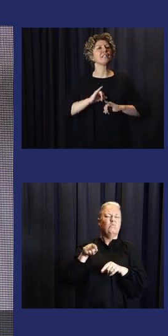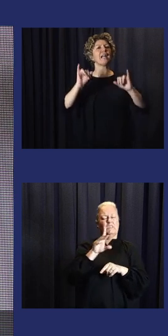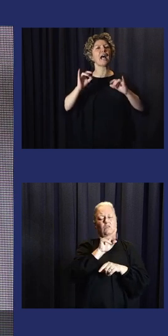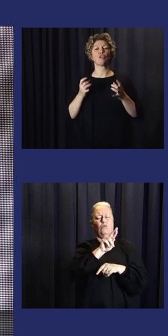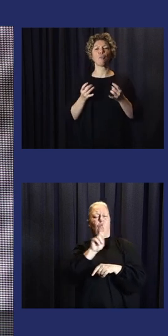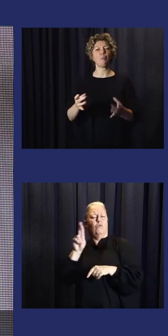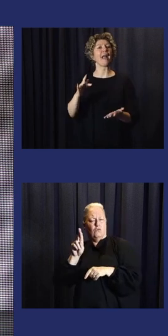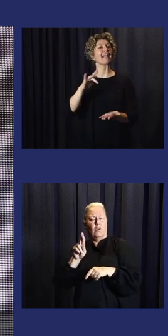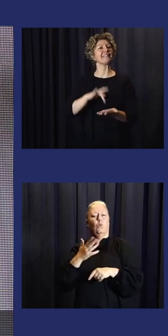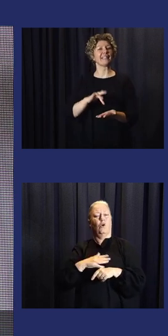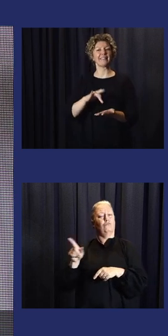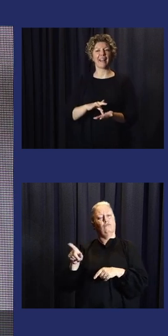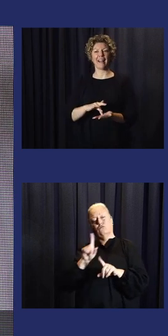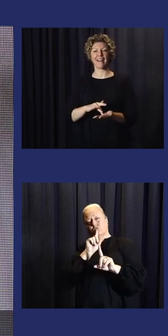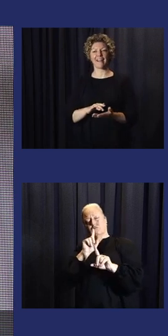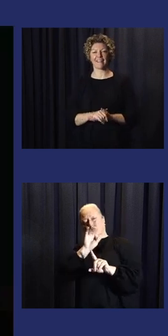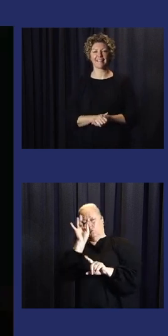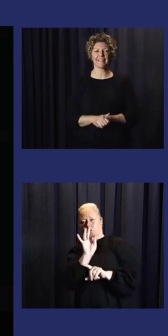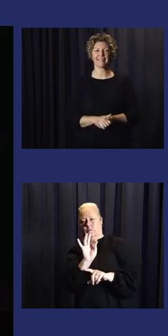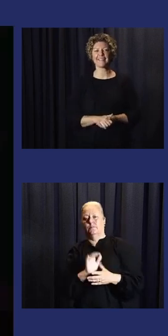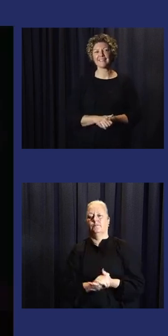to ask her question.